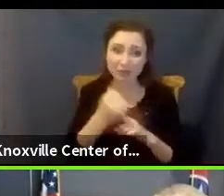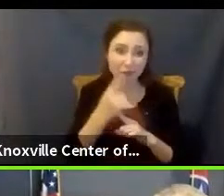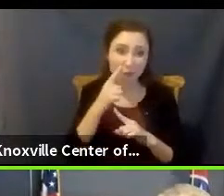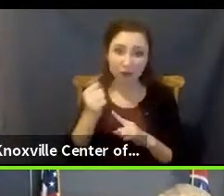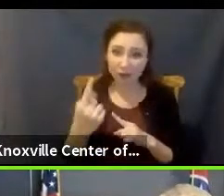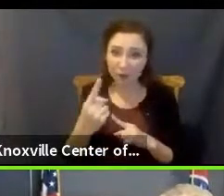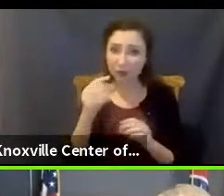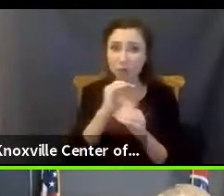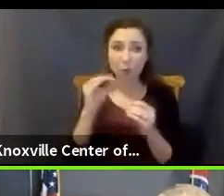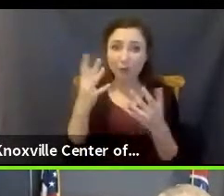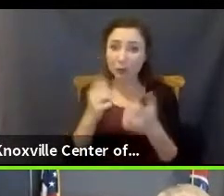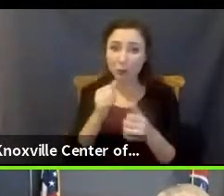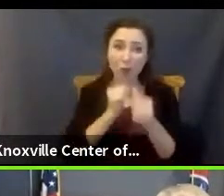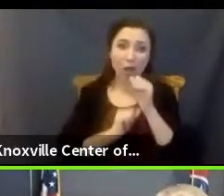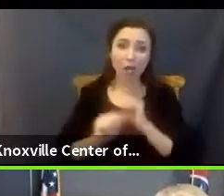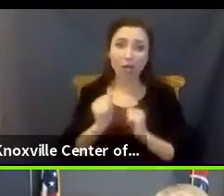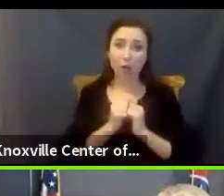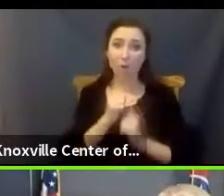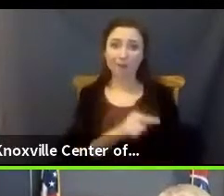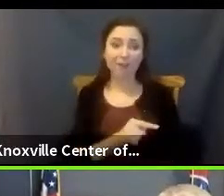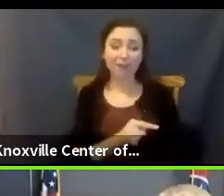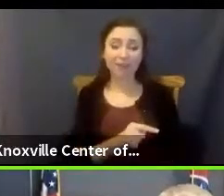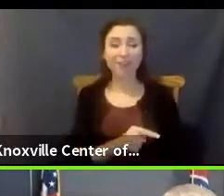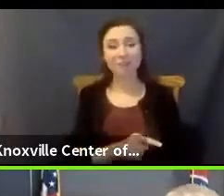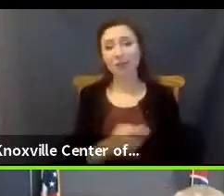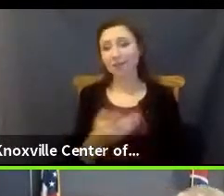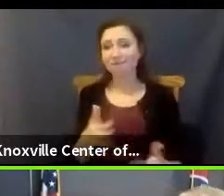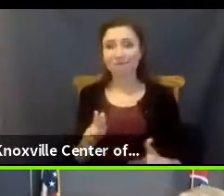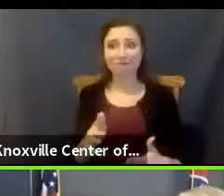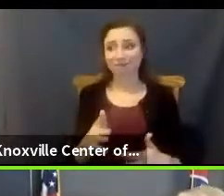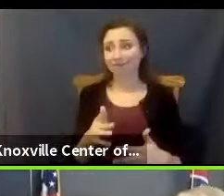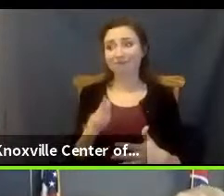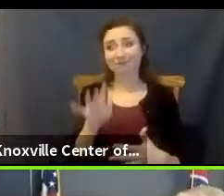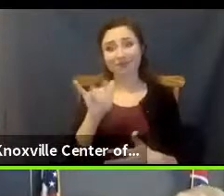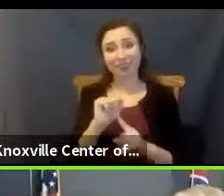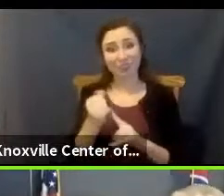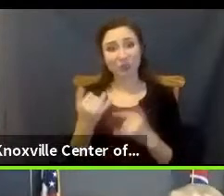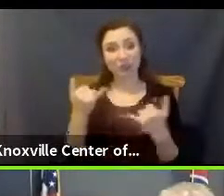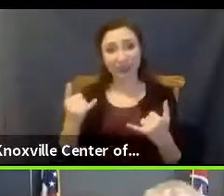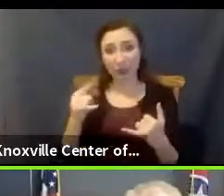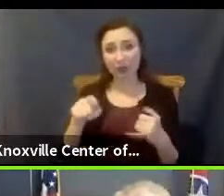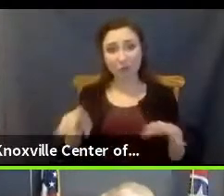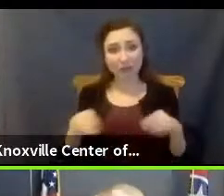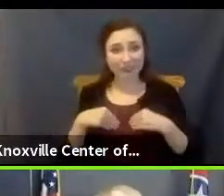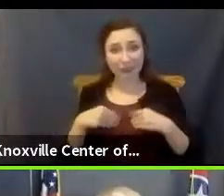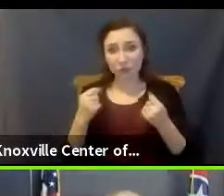be in it, and you know we are. So we're all doing the best we can.